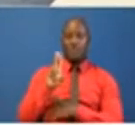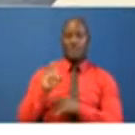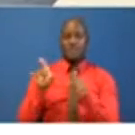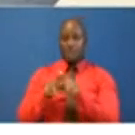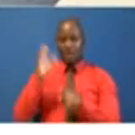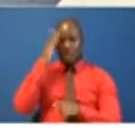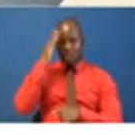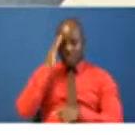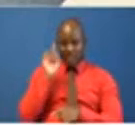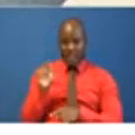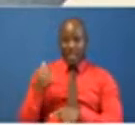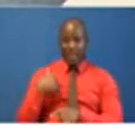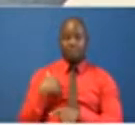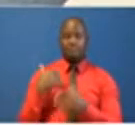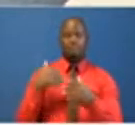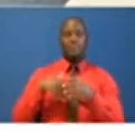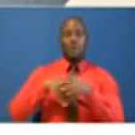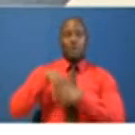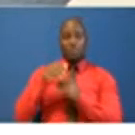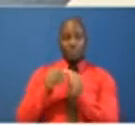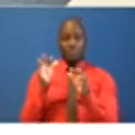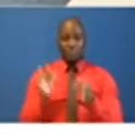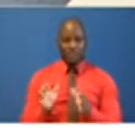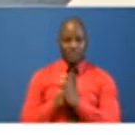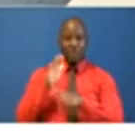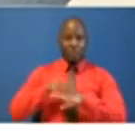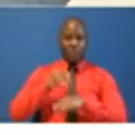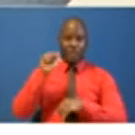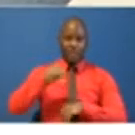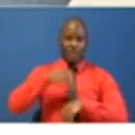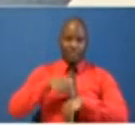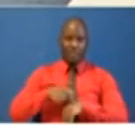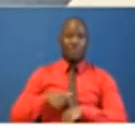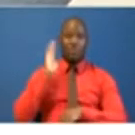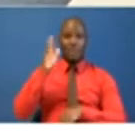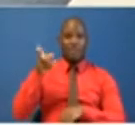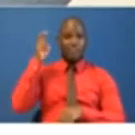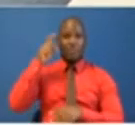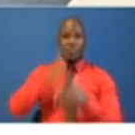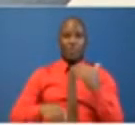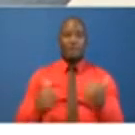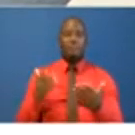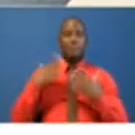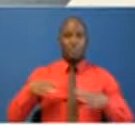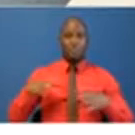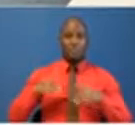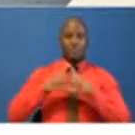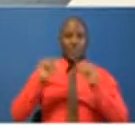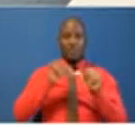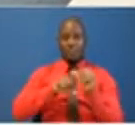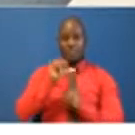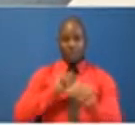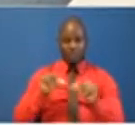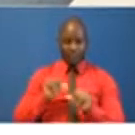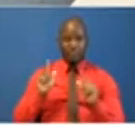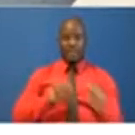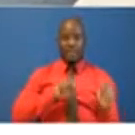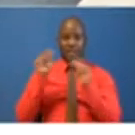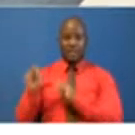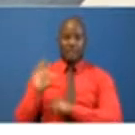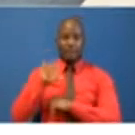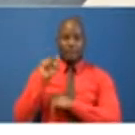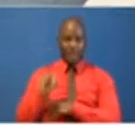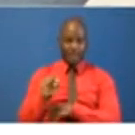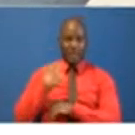and i know for this as well the accountability question very crucial at this time will you be listening to what the candidates will say in regards to the transition from